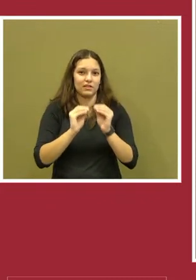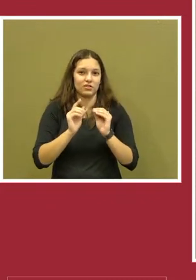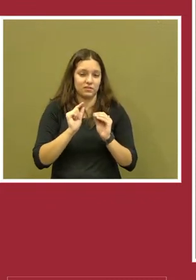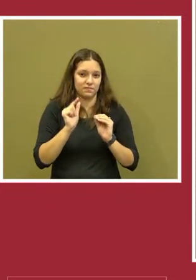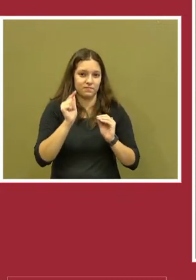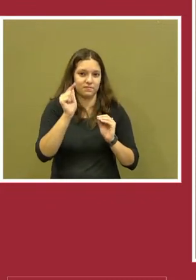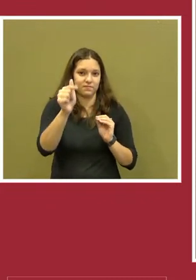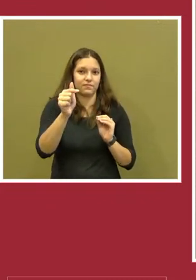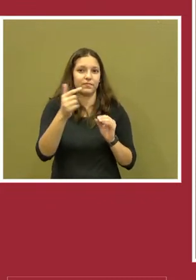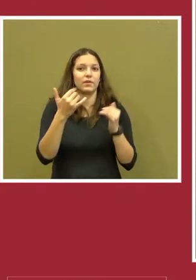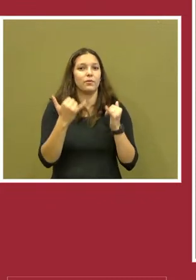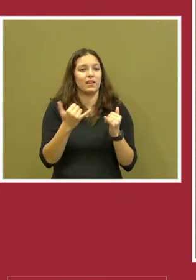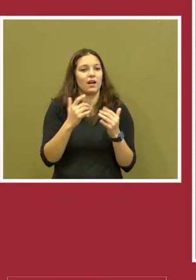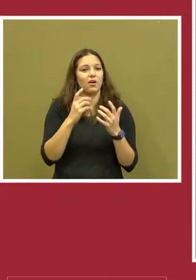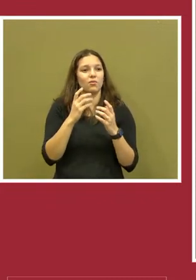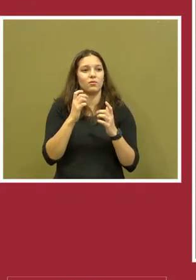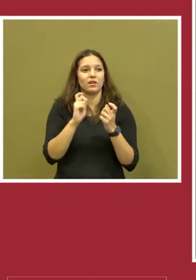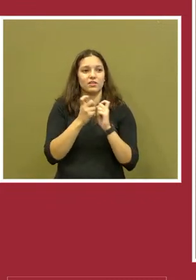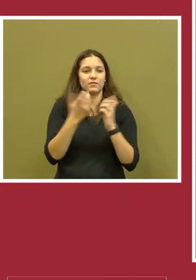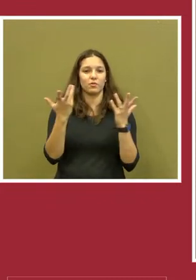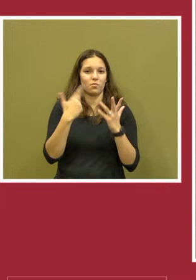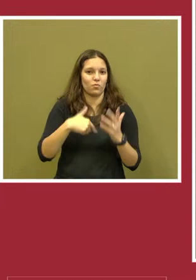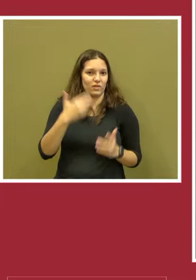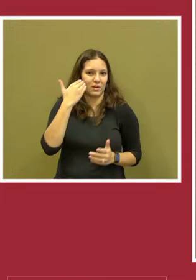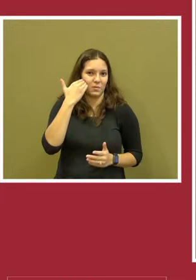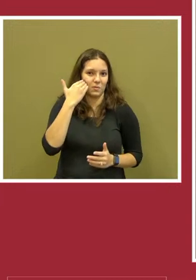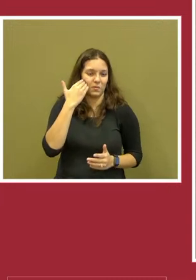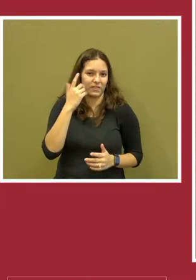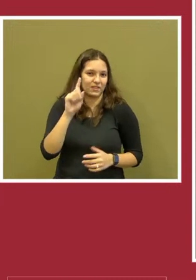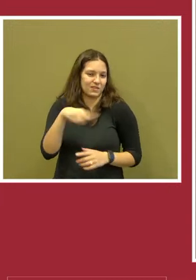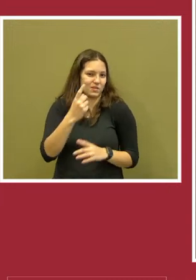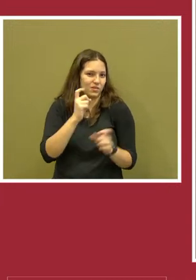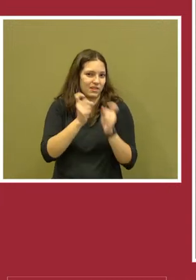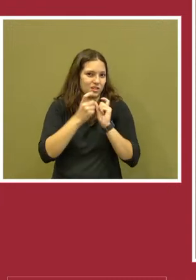I'm just adjusting for what I know, so that's really the only adjustment.